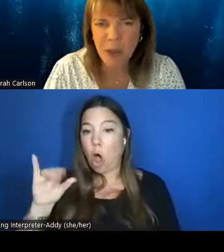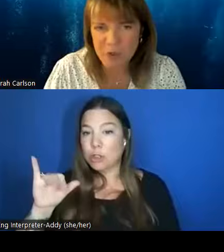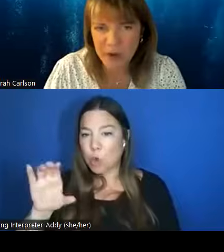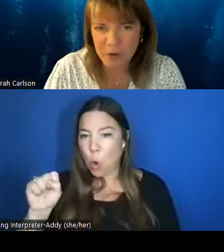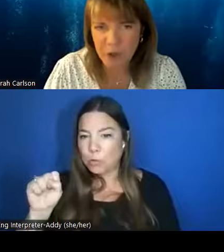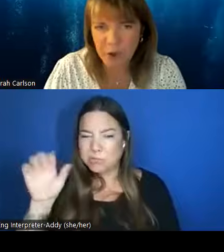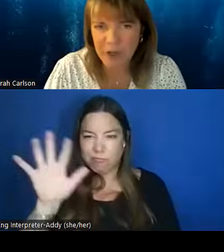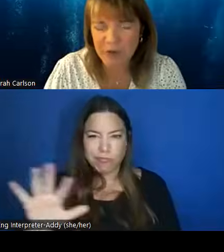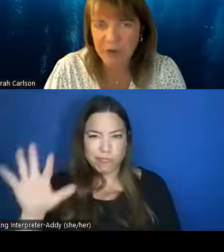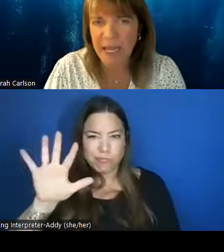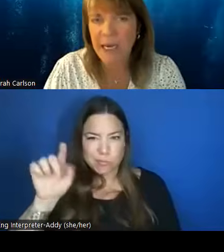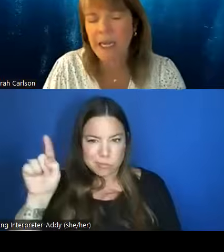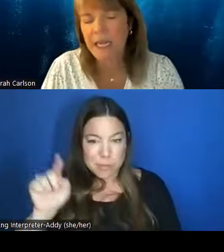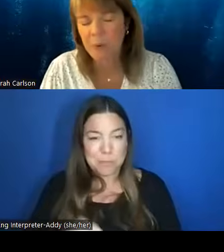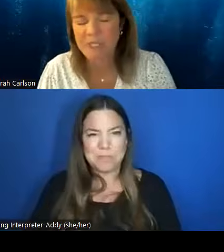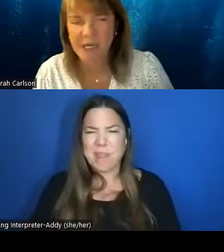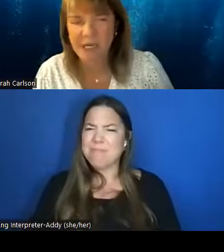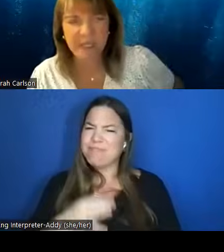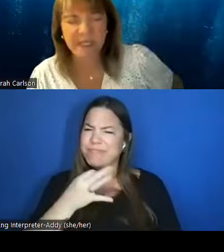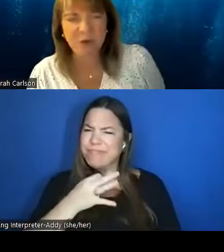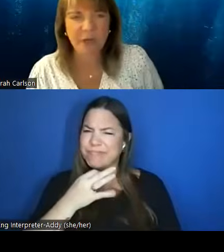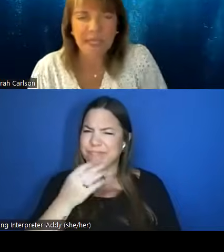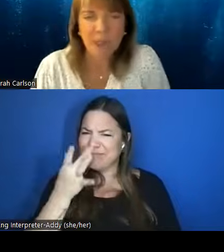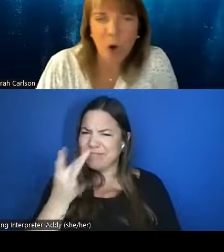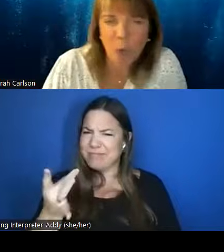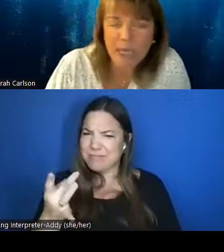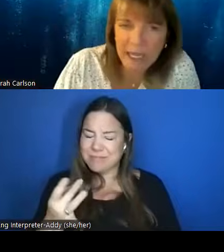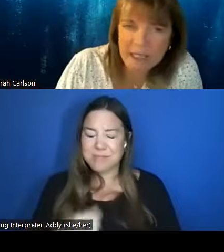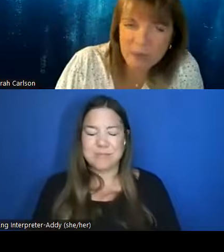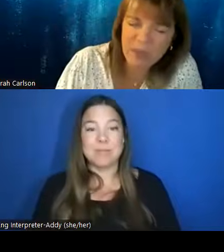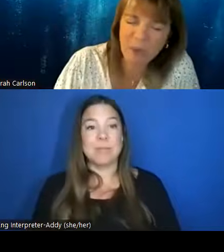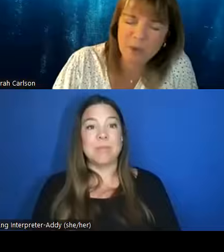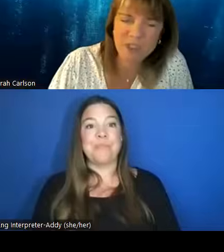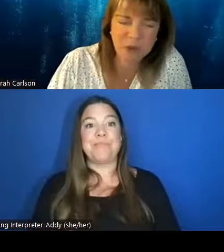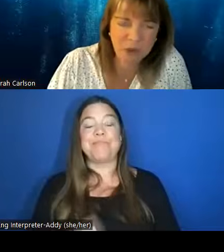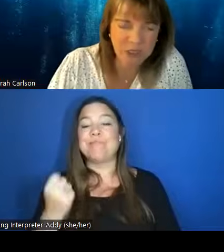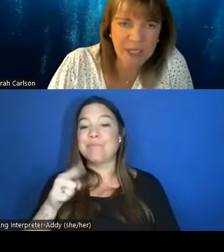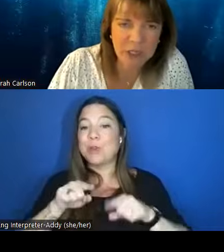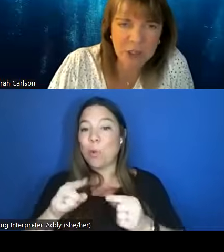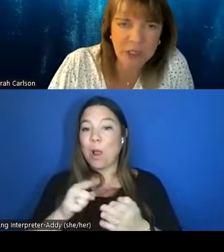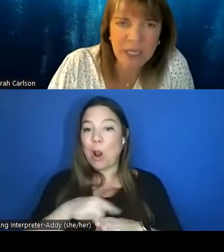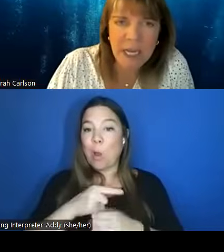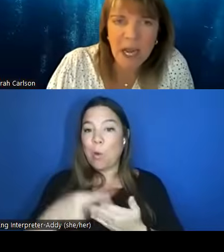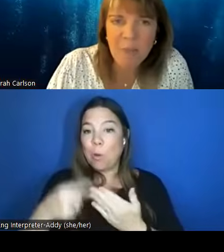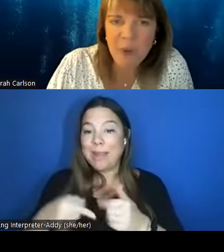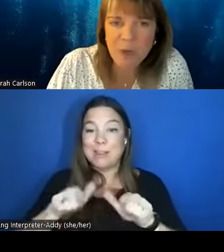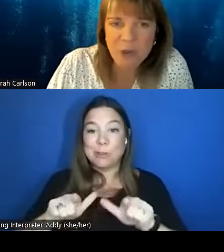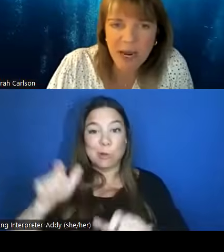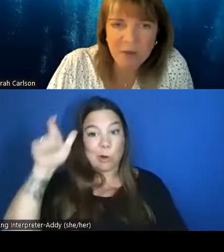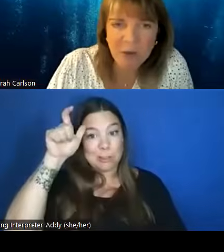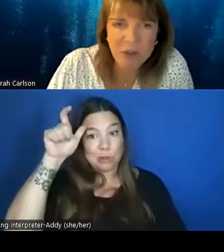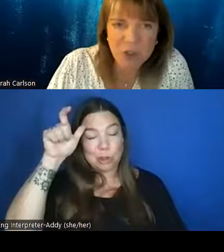So that was rather curious. And it was actually during a long weekend when there was a Turkish election that